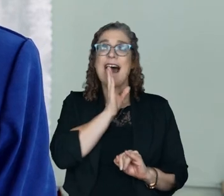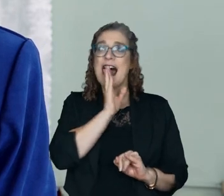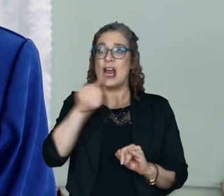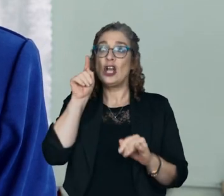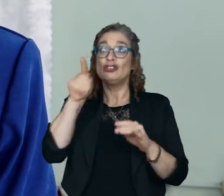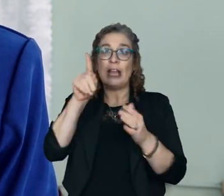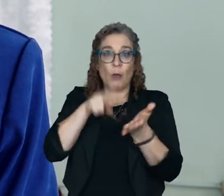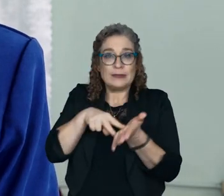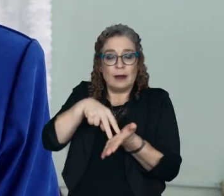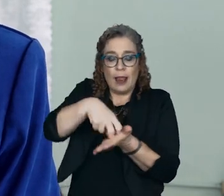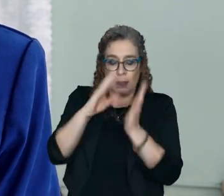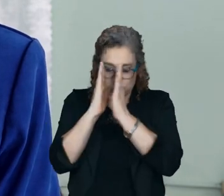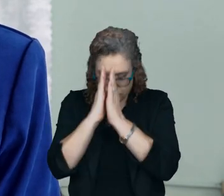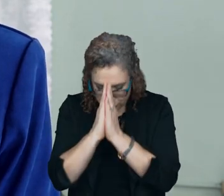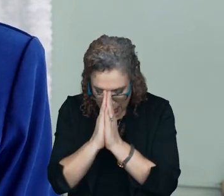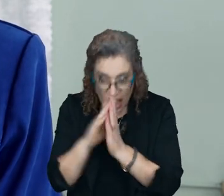in prayer.